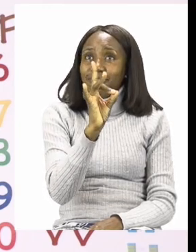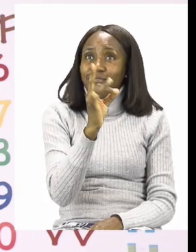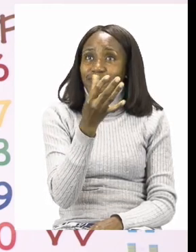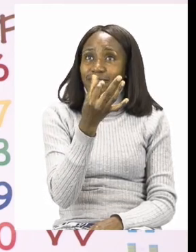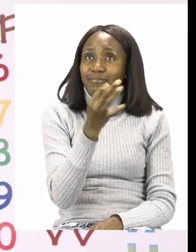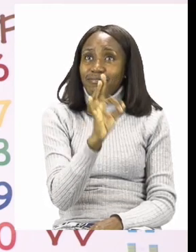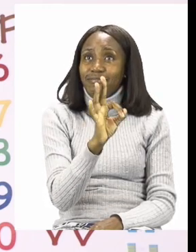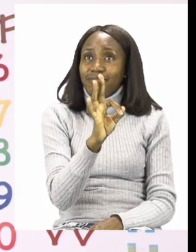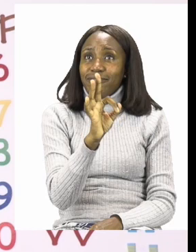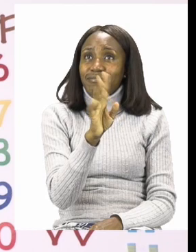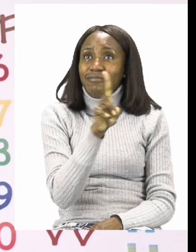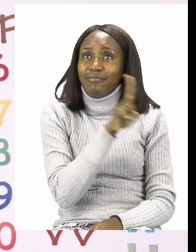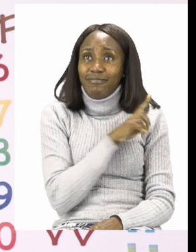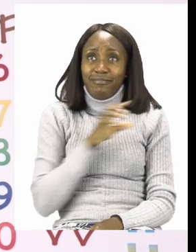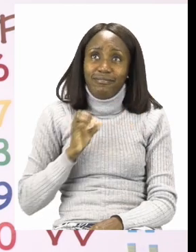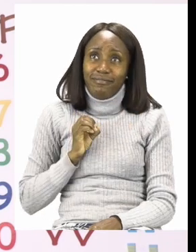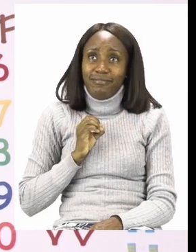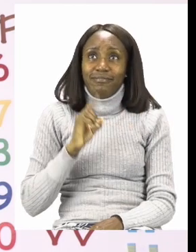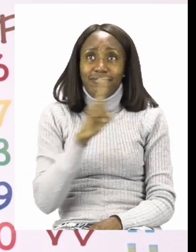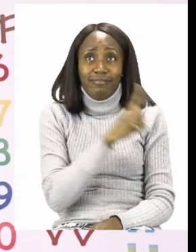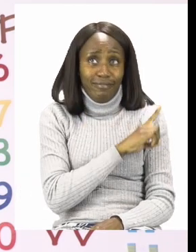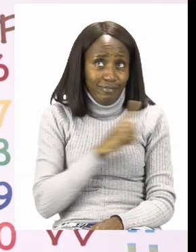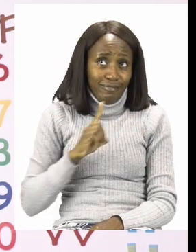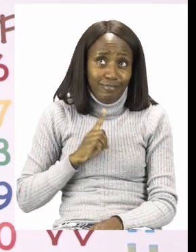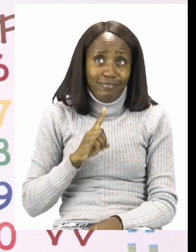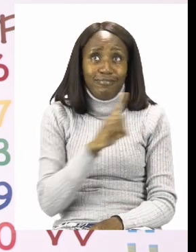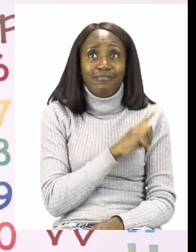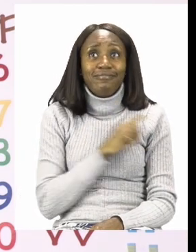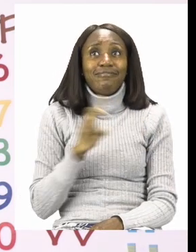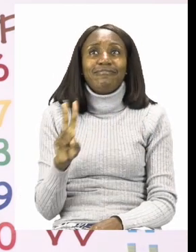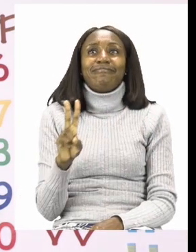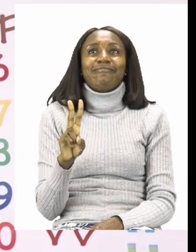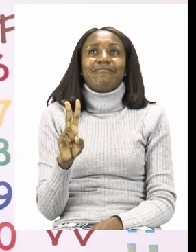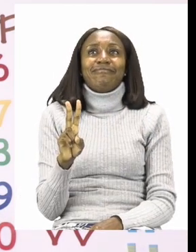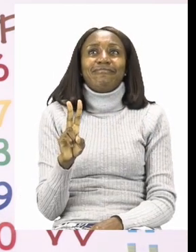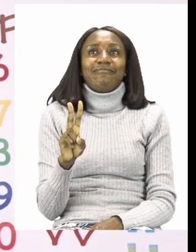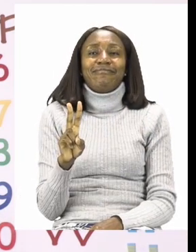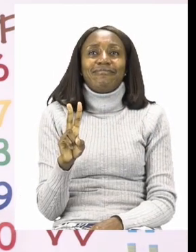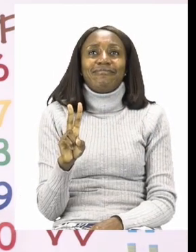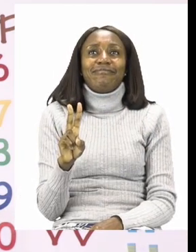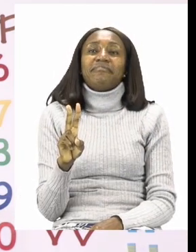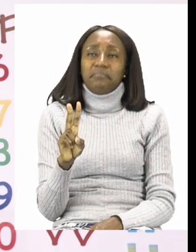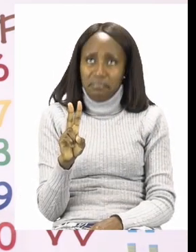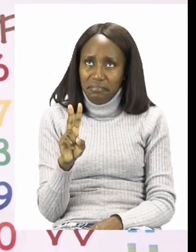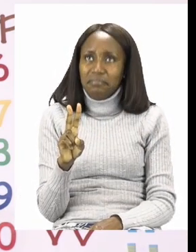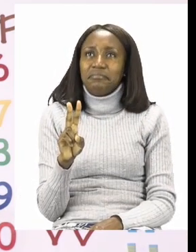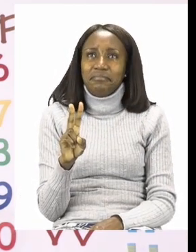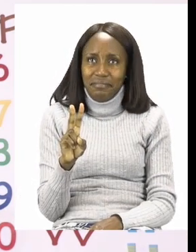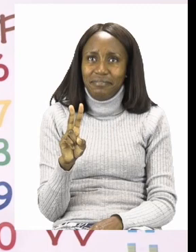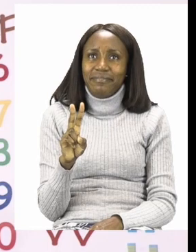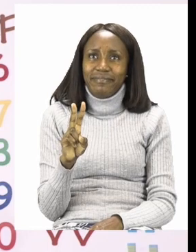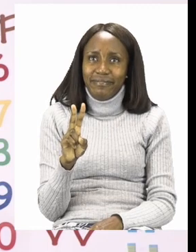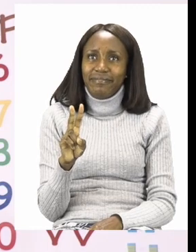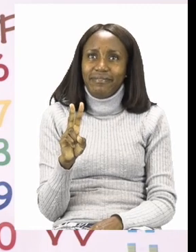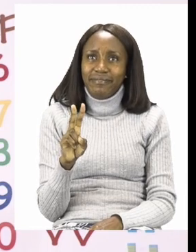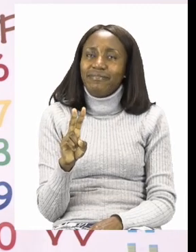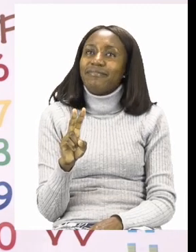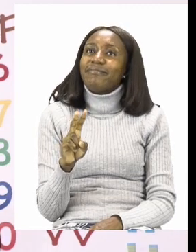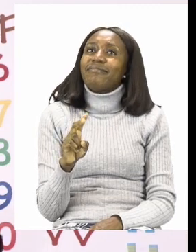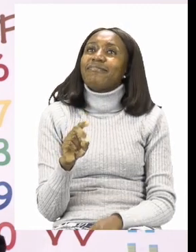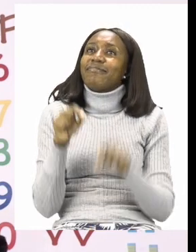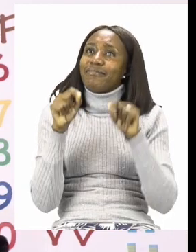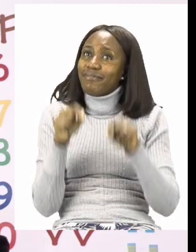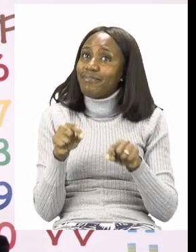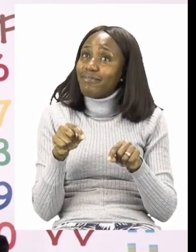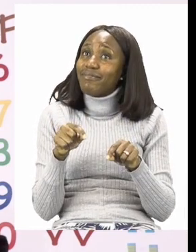8, 9, 10, 11, 12. Right. So we